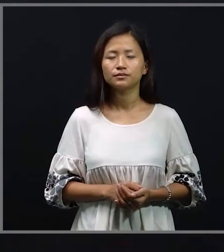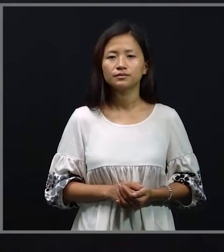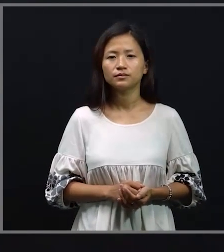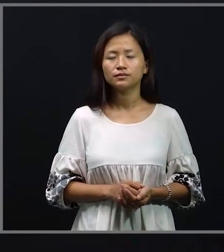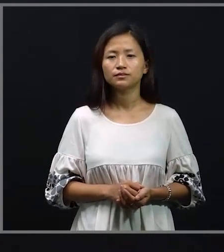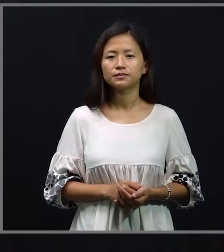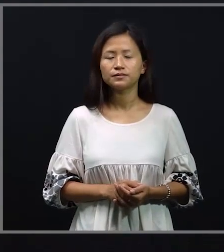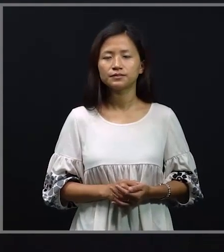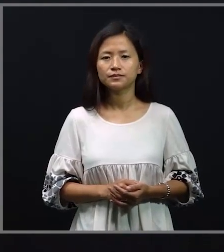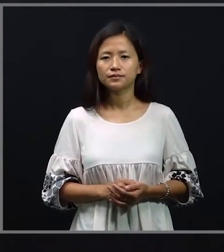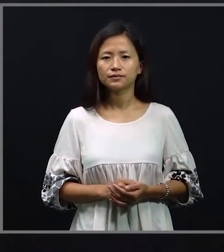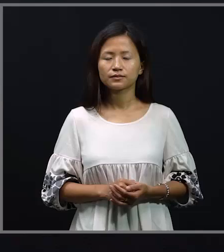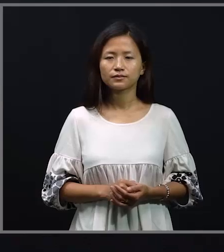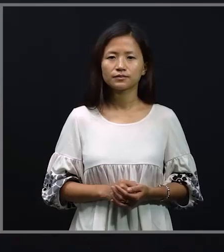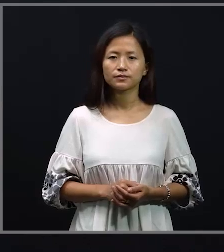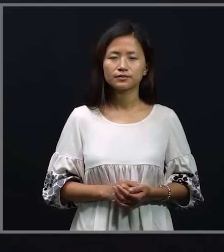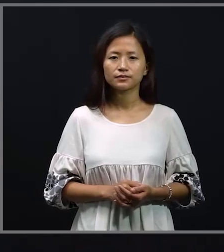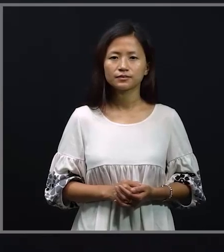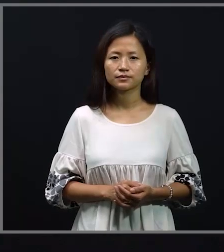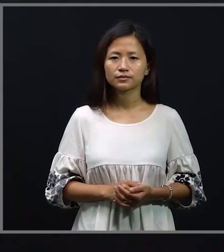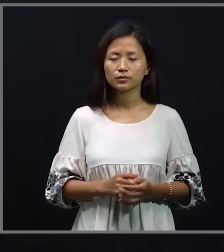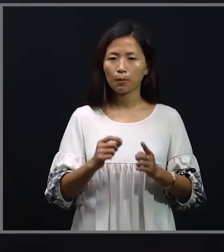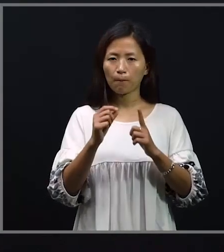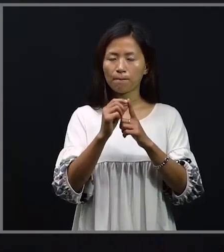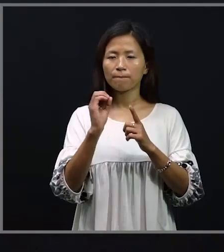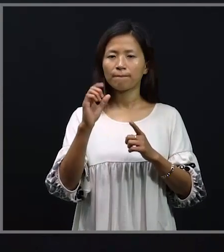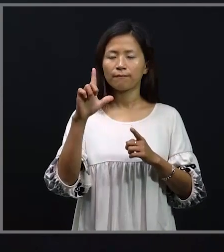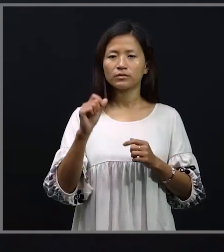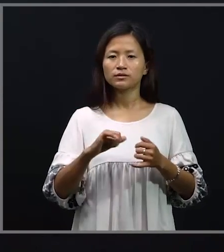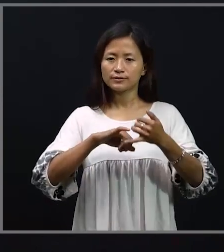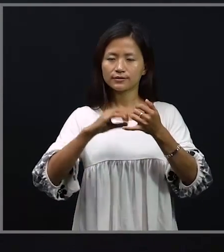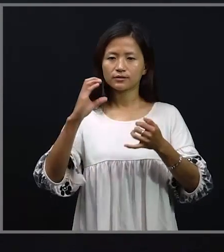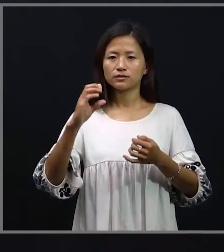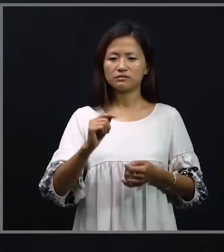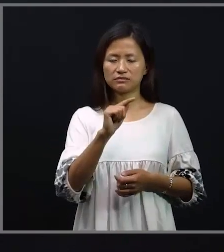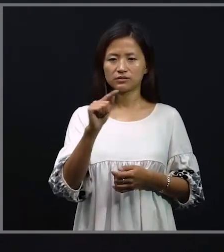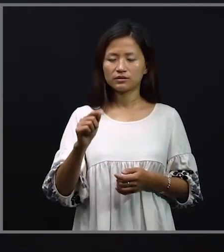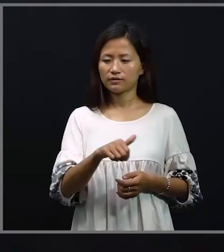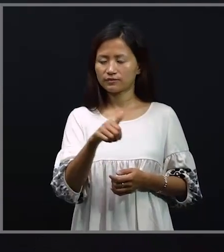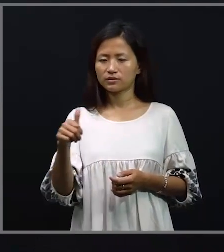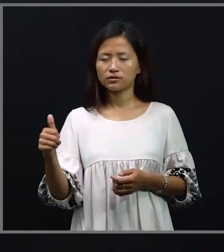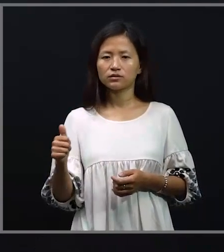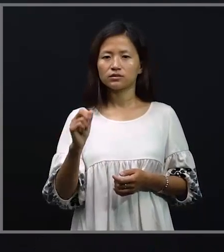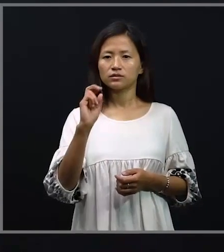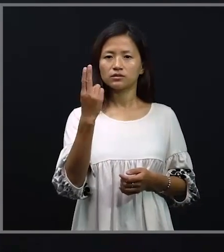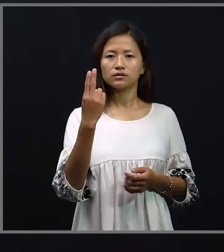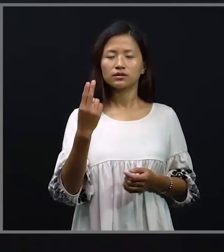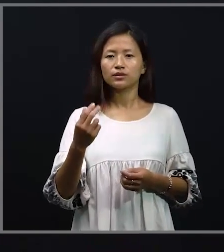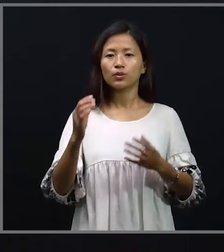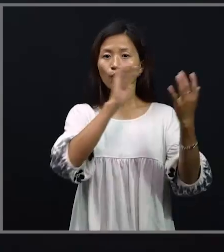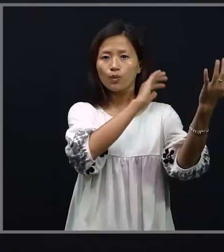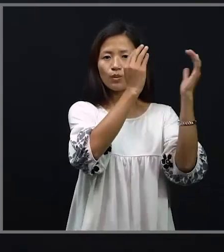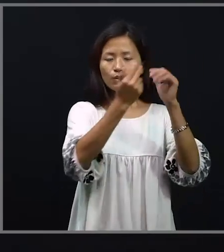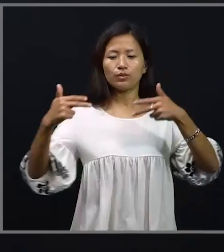Okay, the behavioral approach to political science, it happened right after the Second World War.